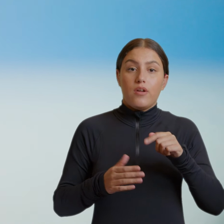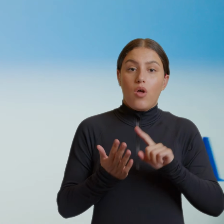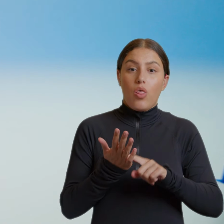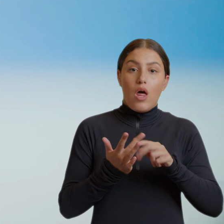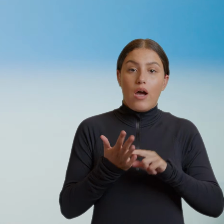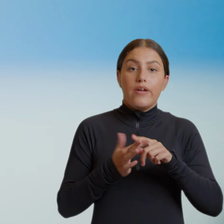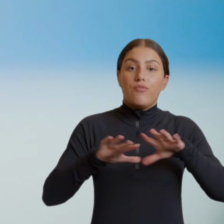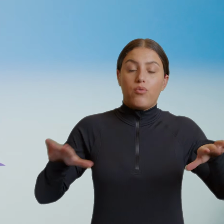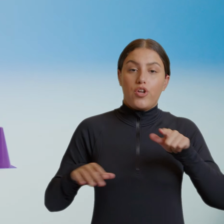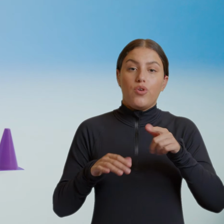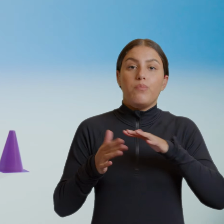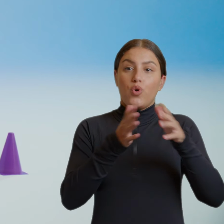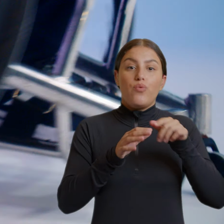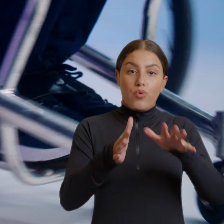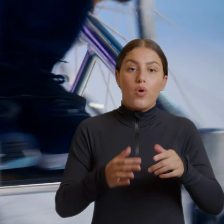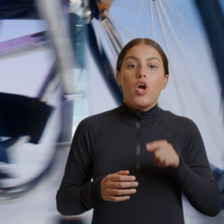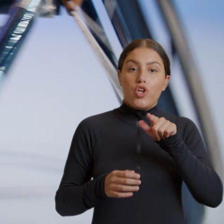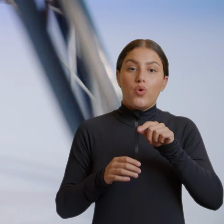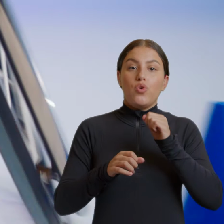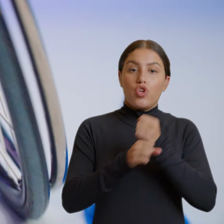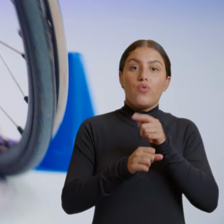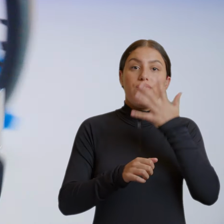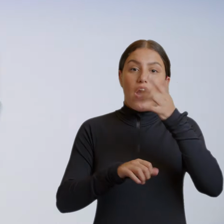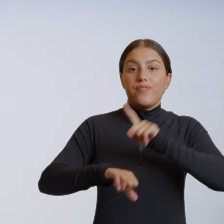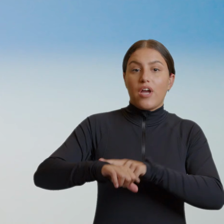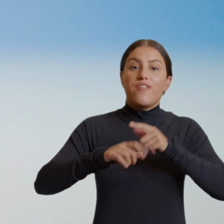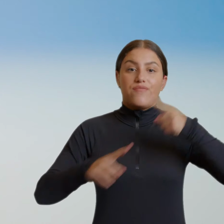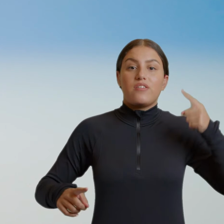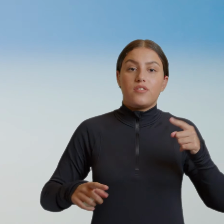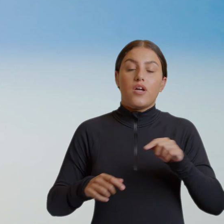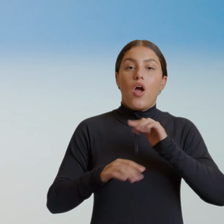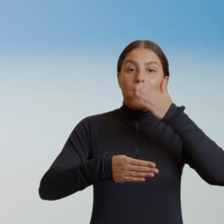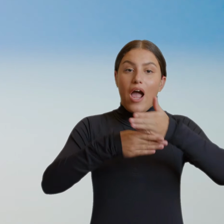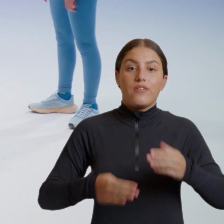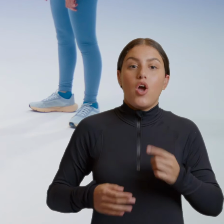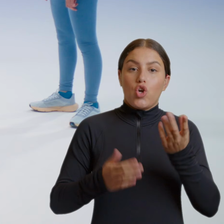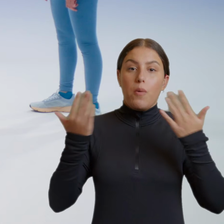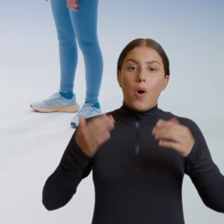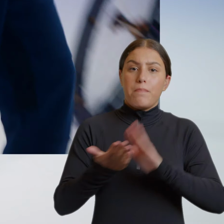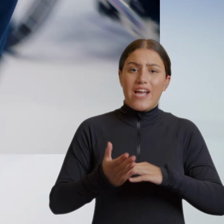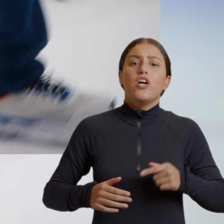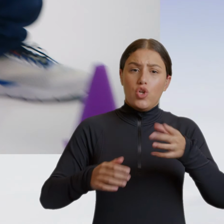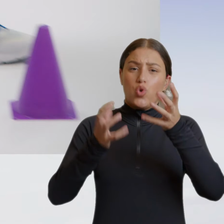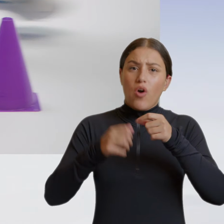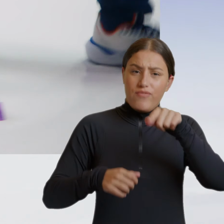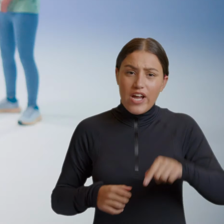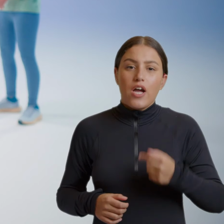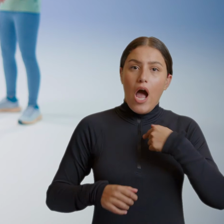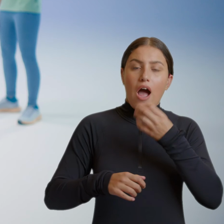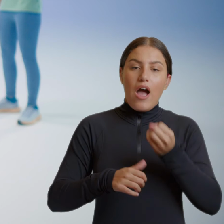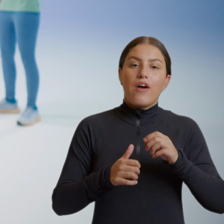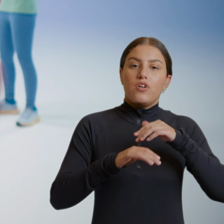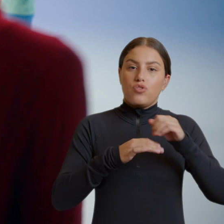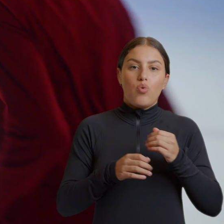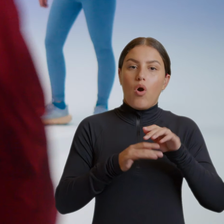line on the floor and you move through it. If you do it five times, you'll be faster in the end. Let's go, man. Zap weaves between training